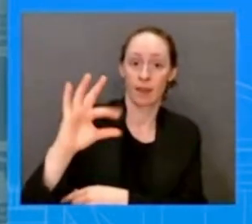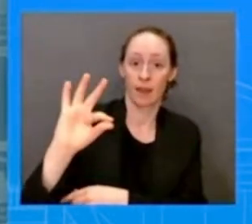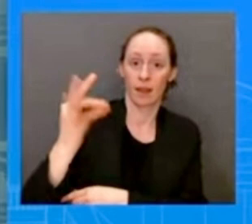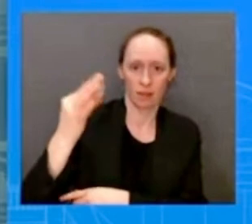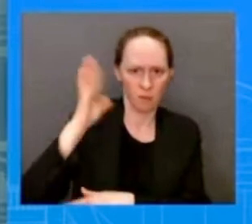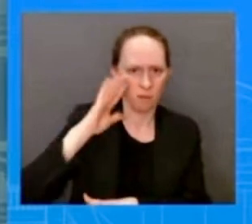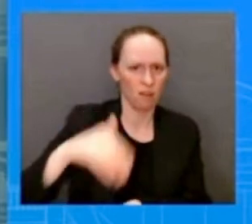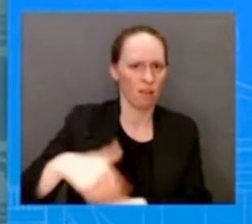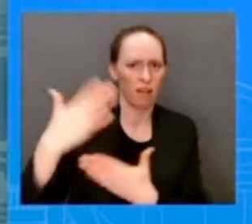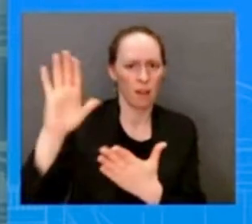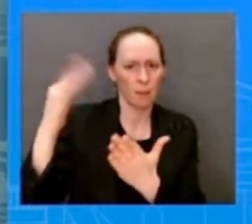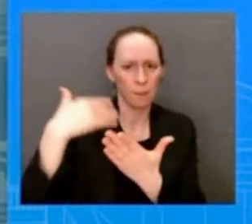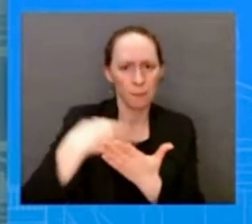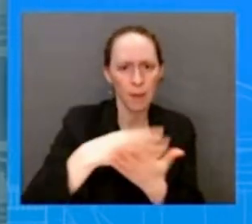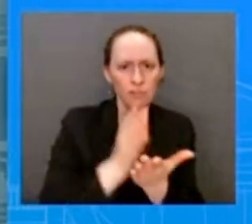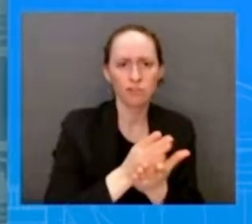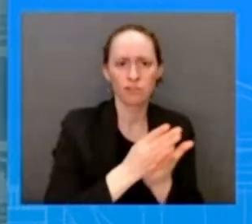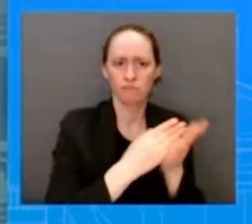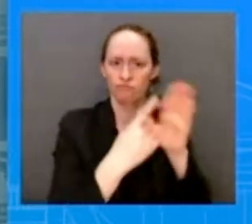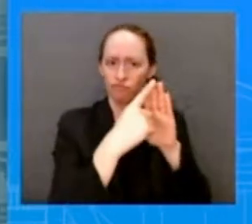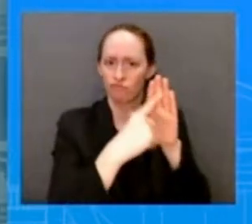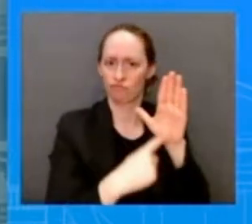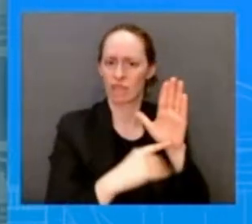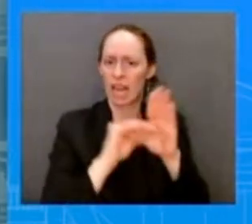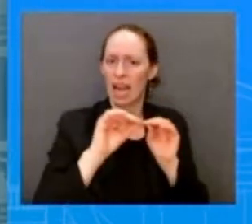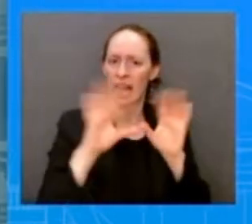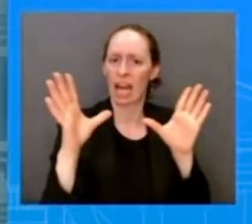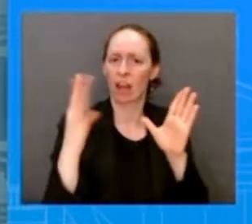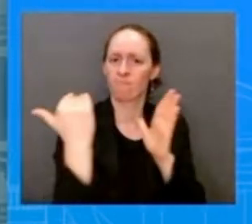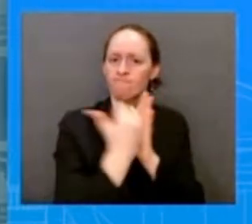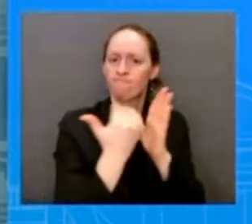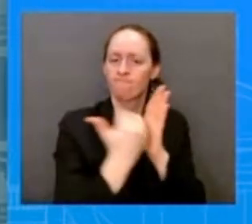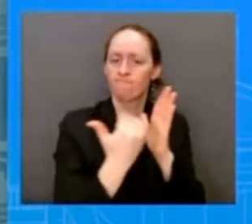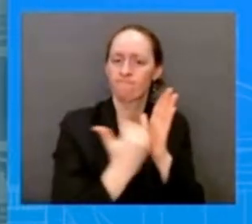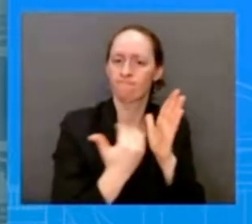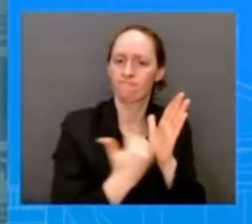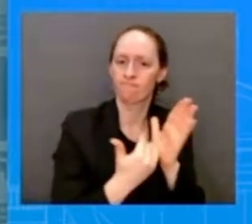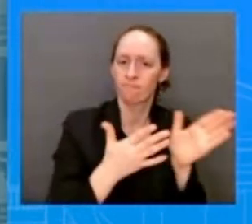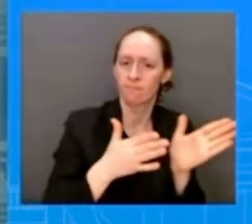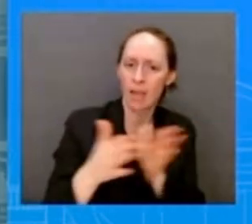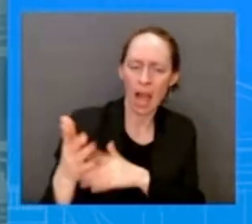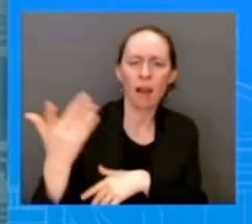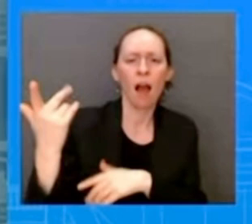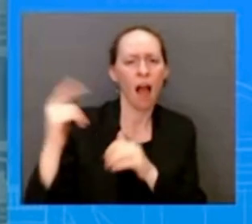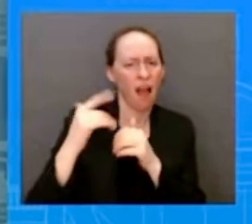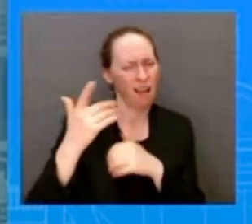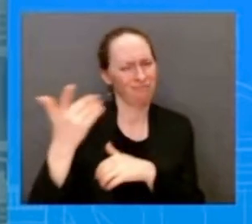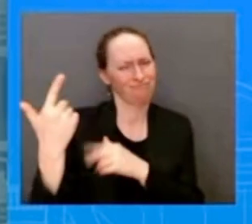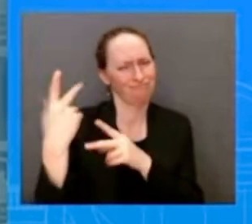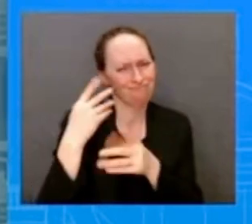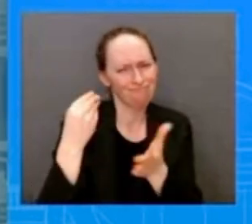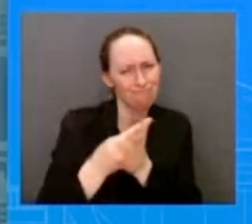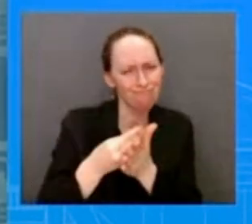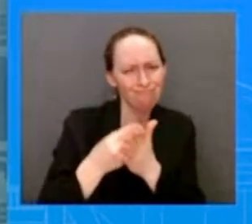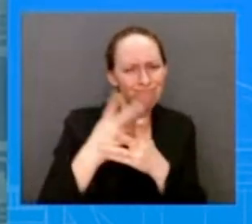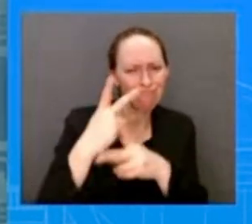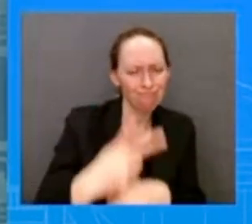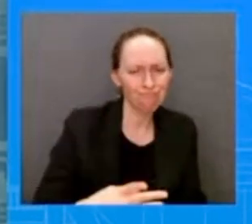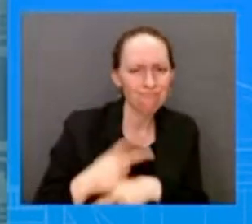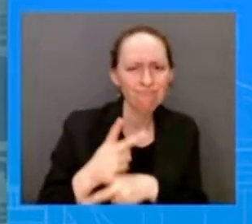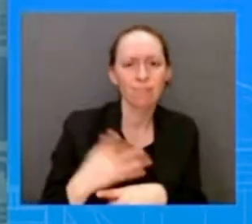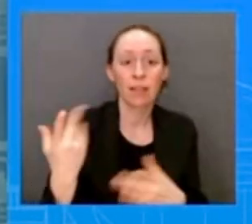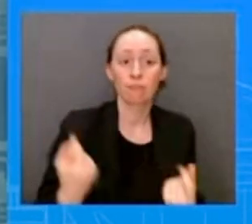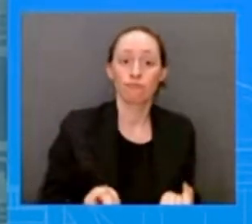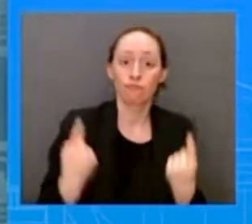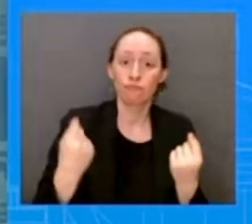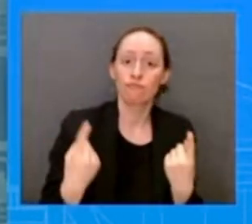how he sees his responsibility to be fiscally responsible, if you will, and we'll see that from the President. Now, the President has also said if there is